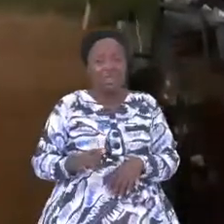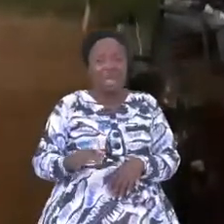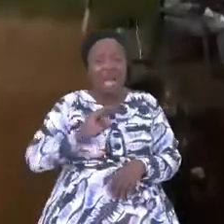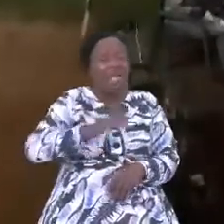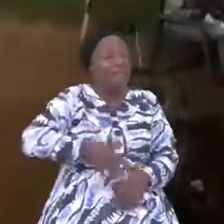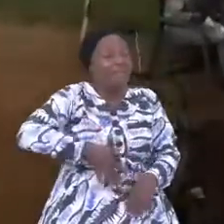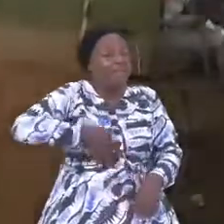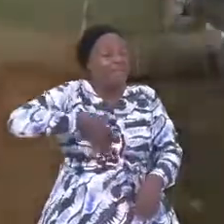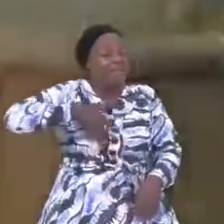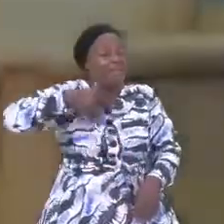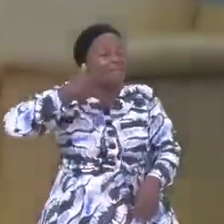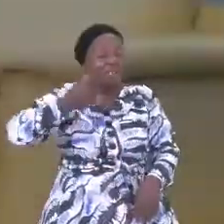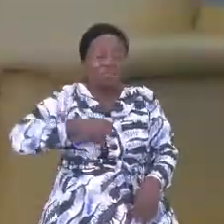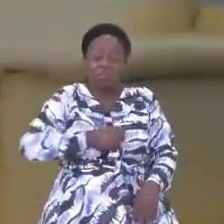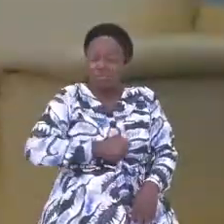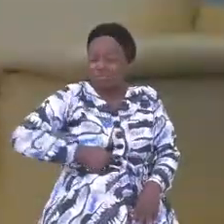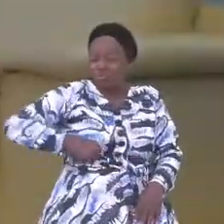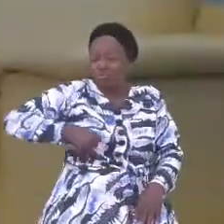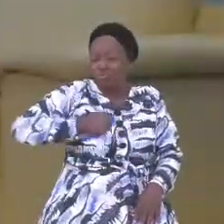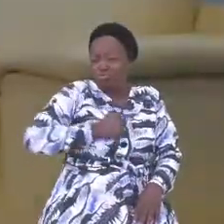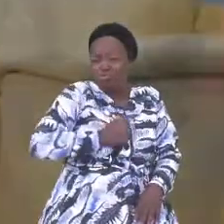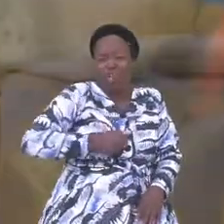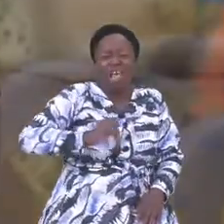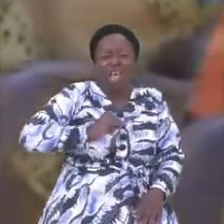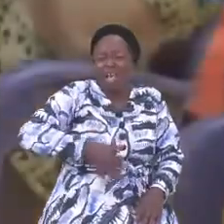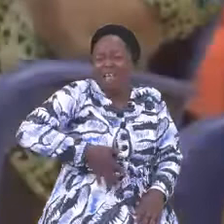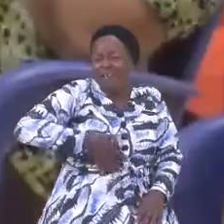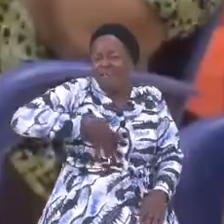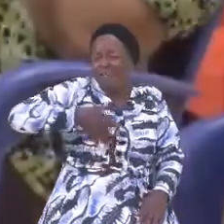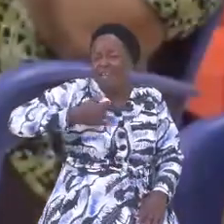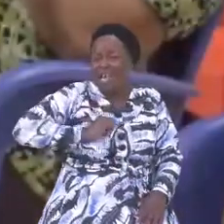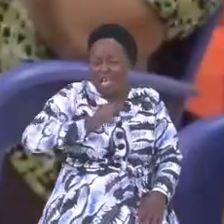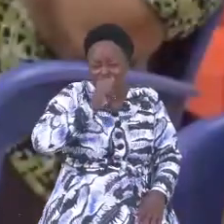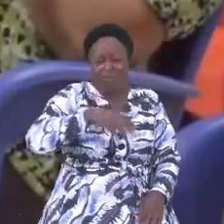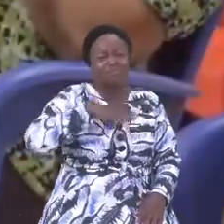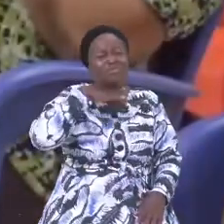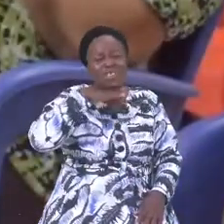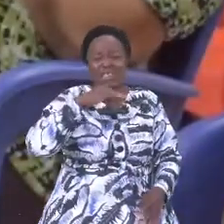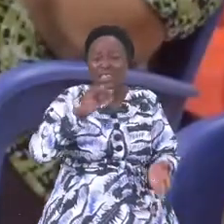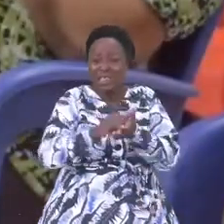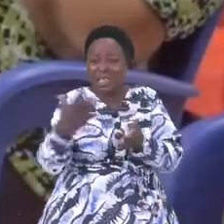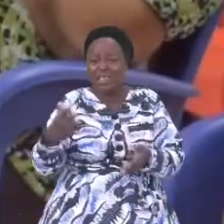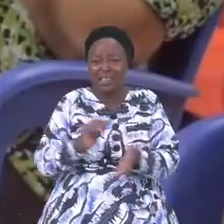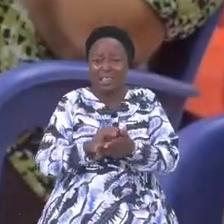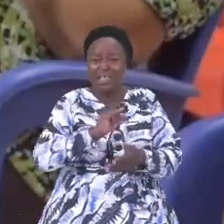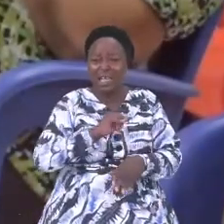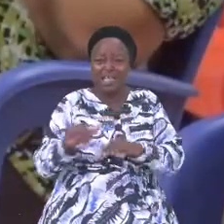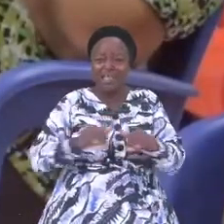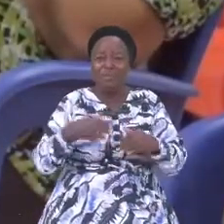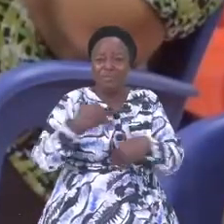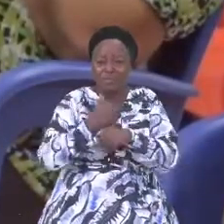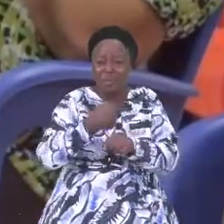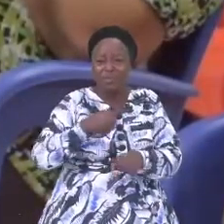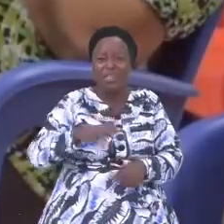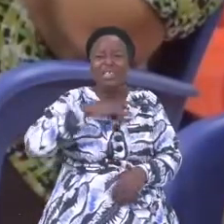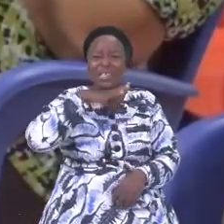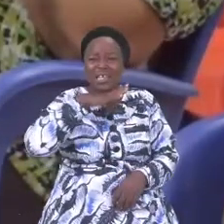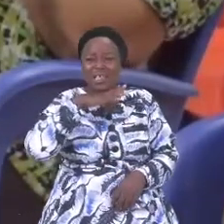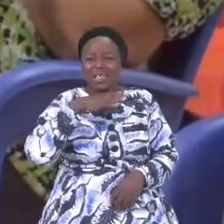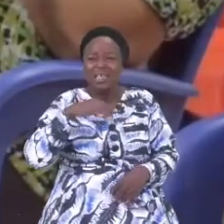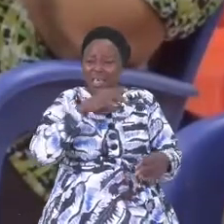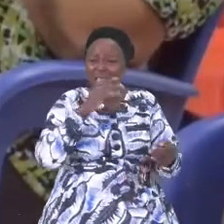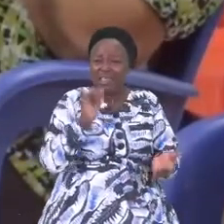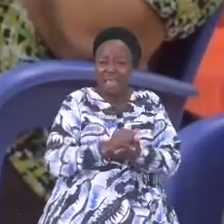conviction. I feel I'm dirty. That thing I did made me dirty. That's conviction. That thing